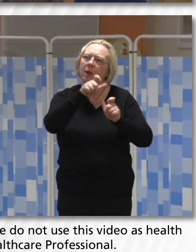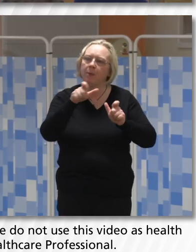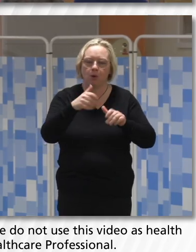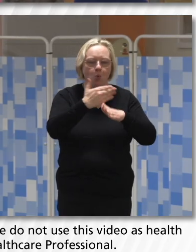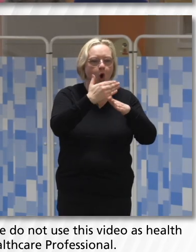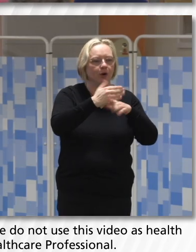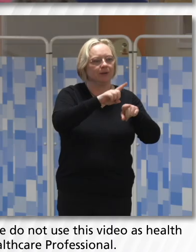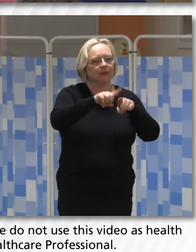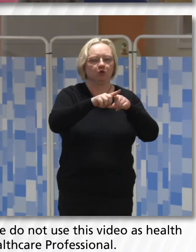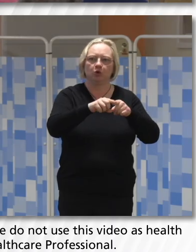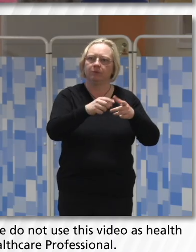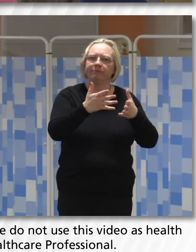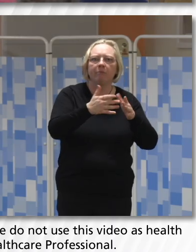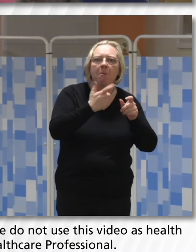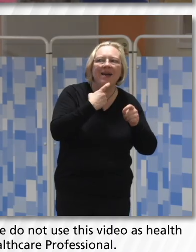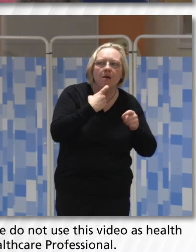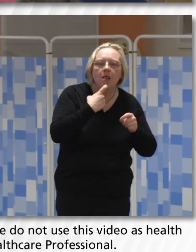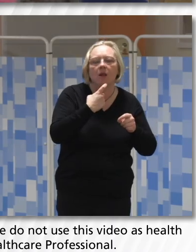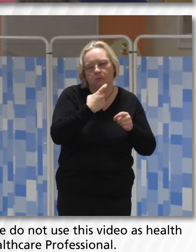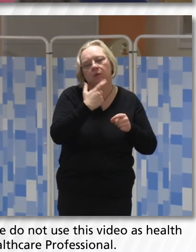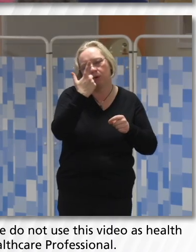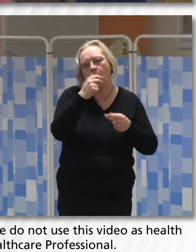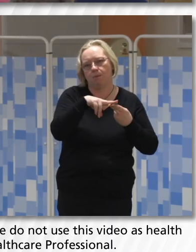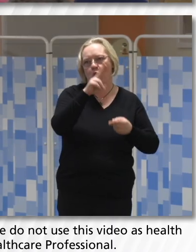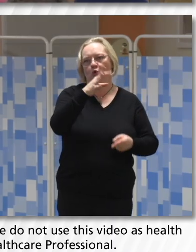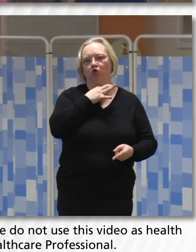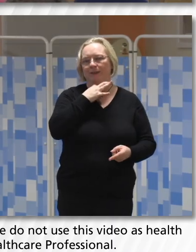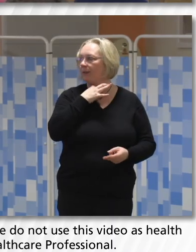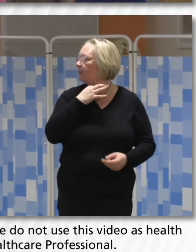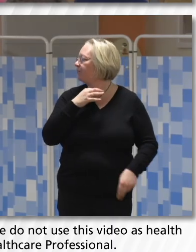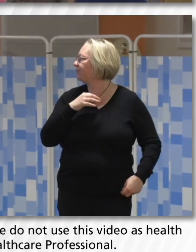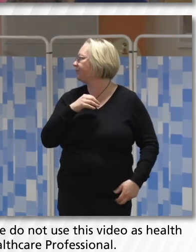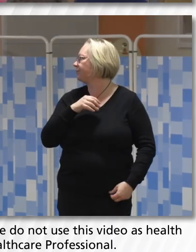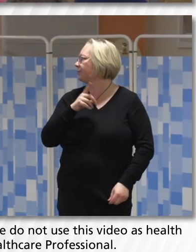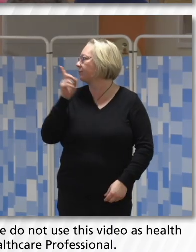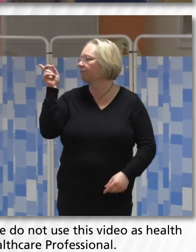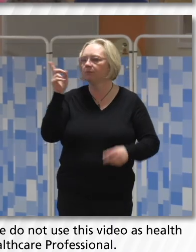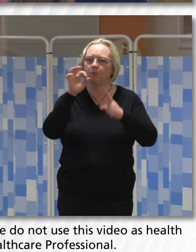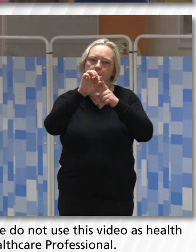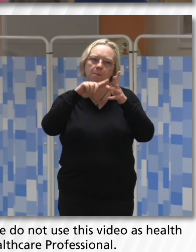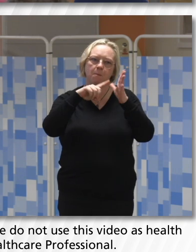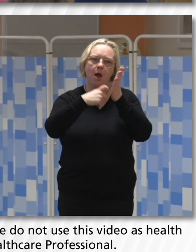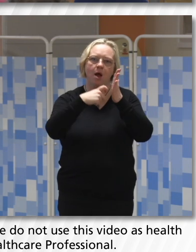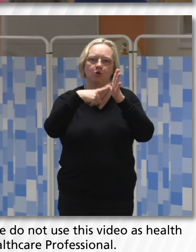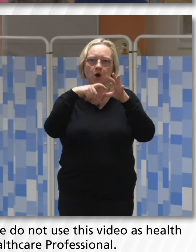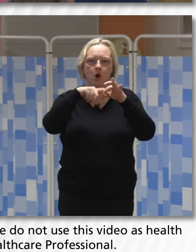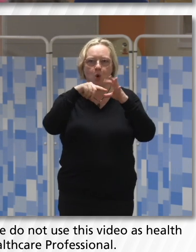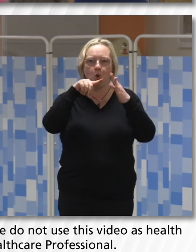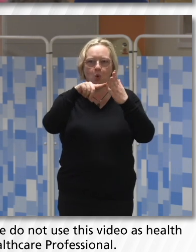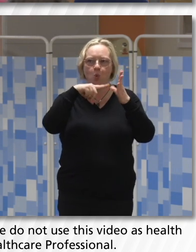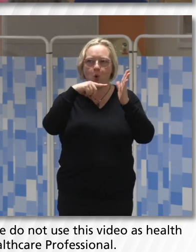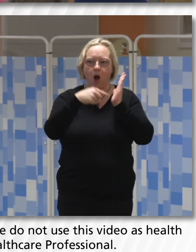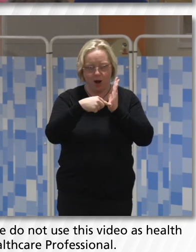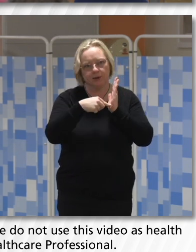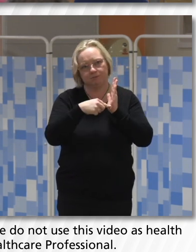they work with heavy metals. Paraquat, I bet you can remember paraquat from the days when we all had it in the